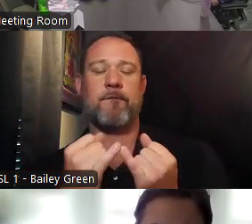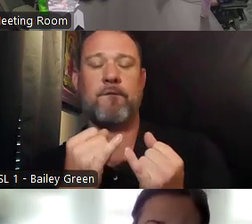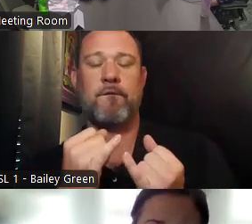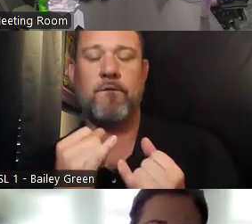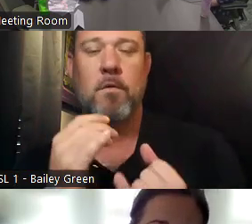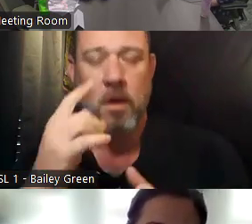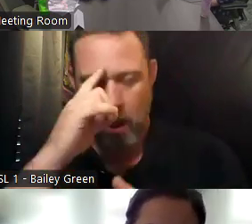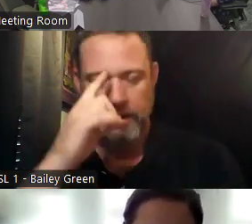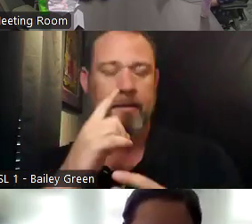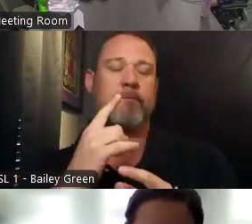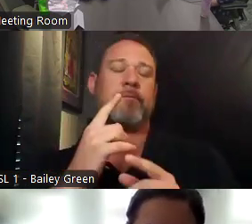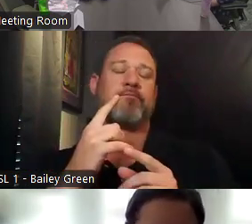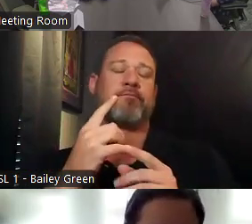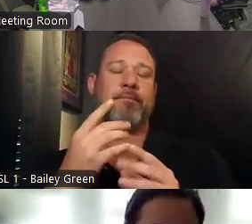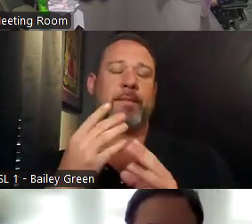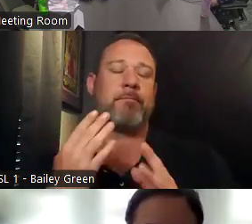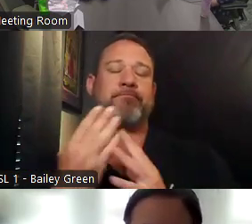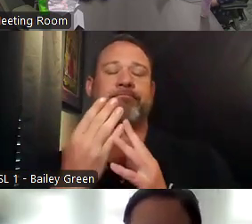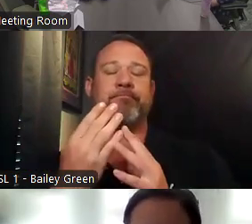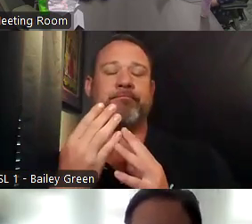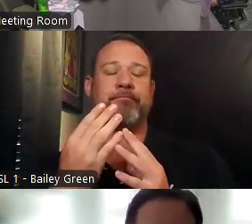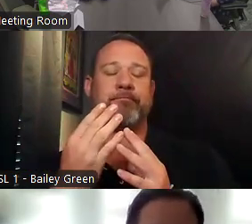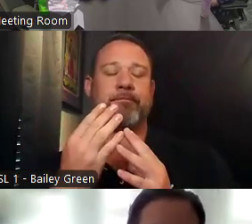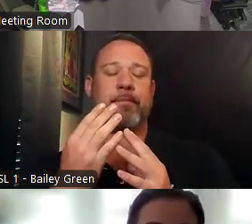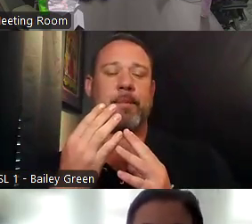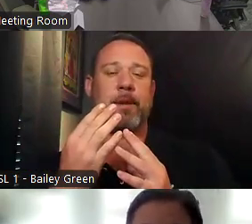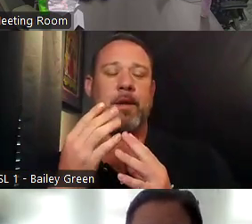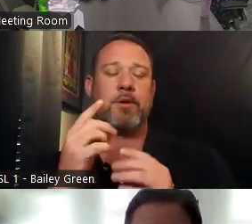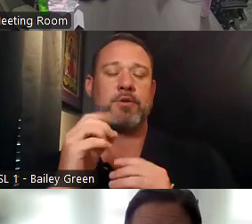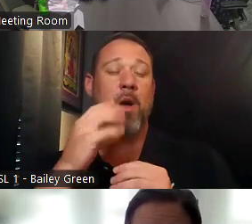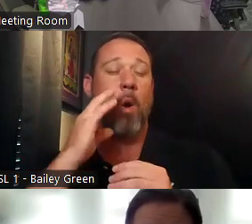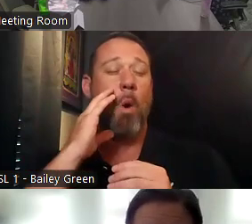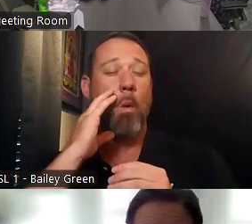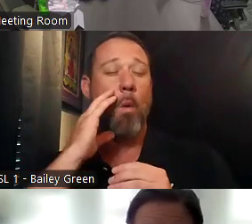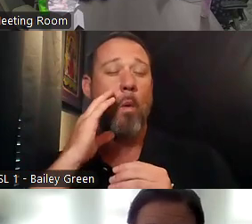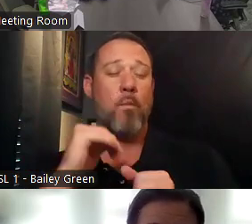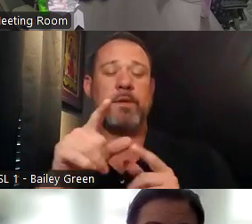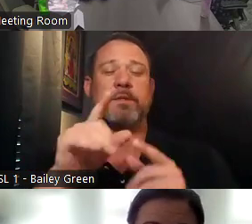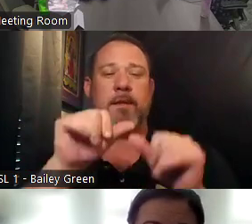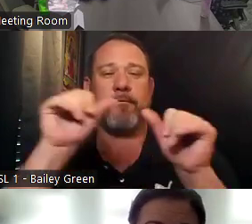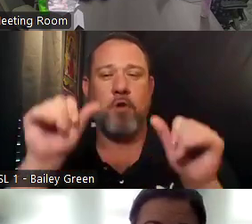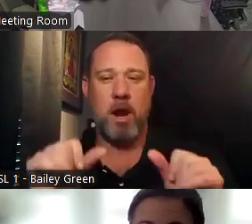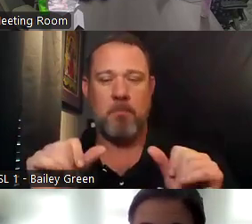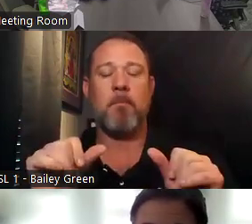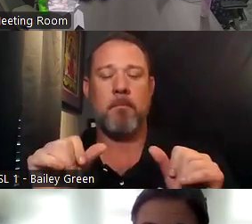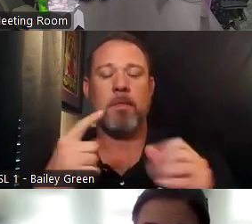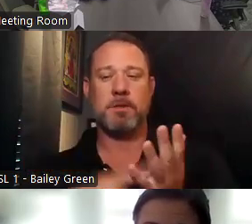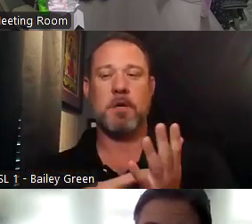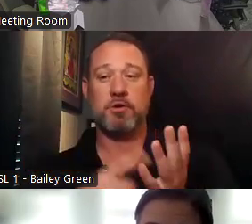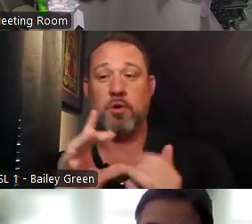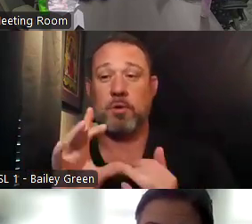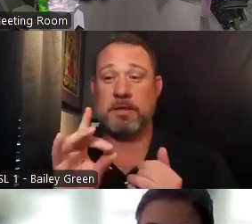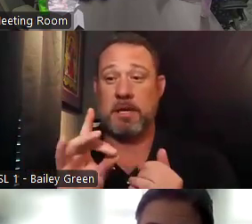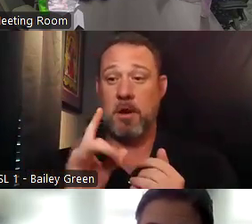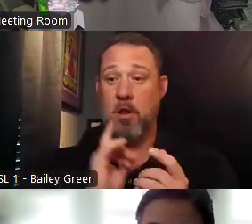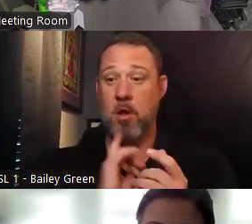I'm hoping this can help frame our discussion. So the question is for him again is, did loneliness or isolation